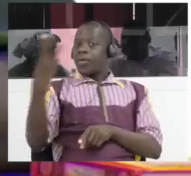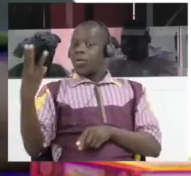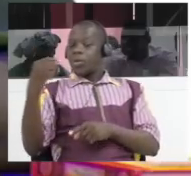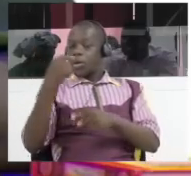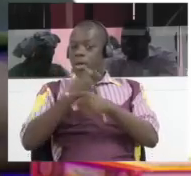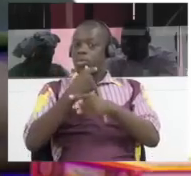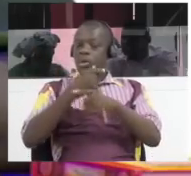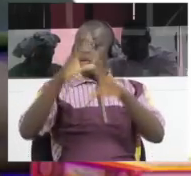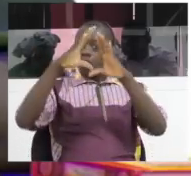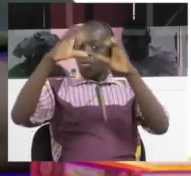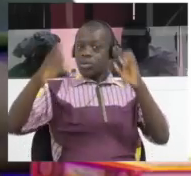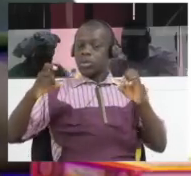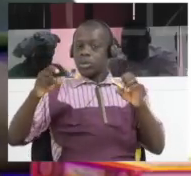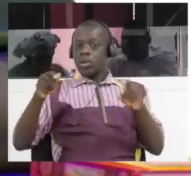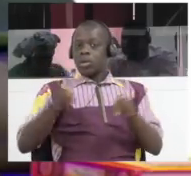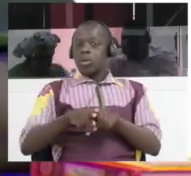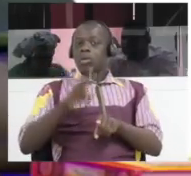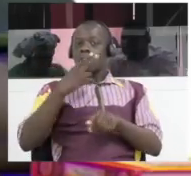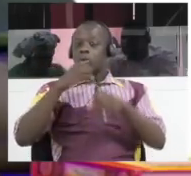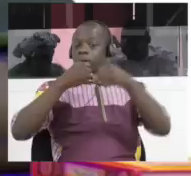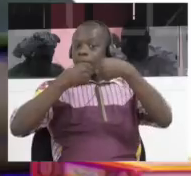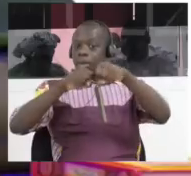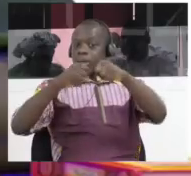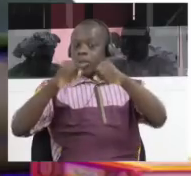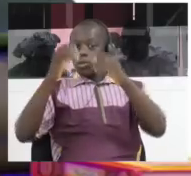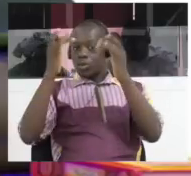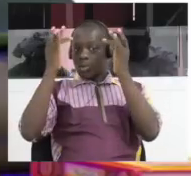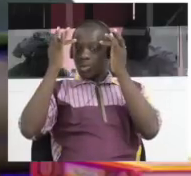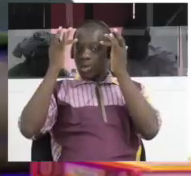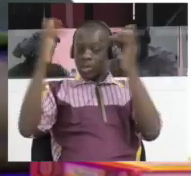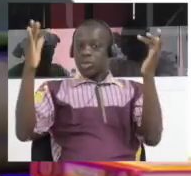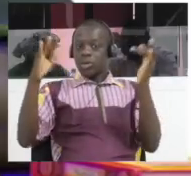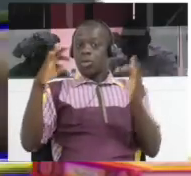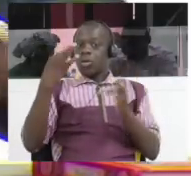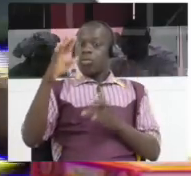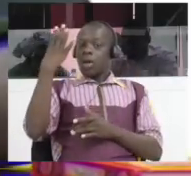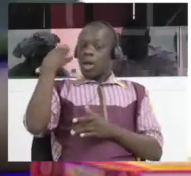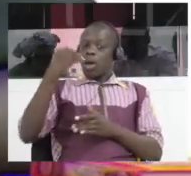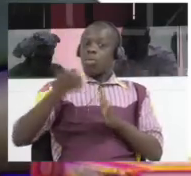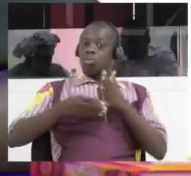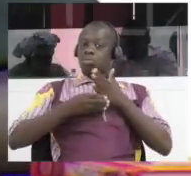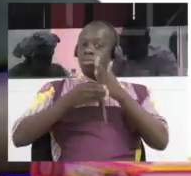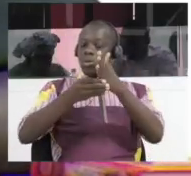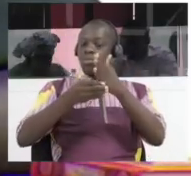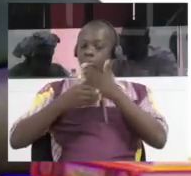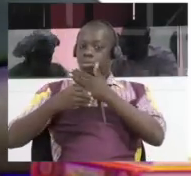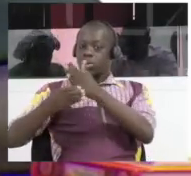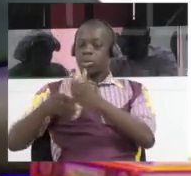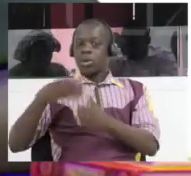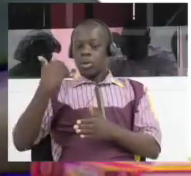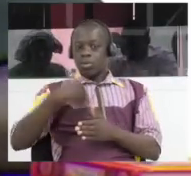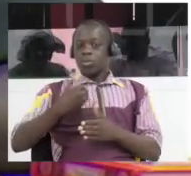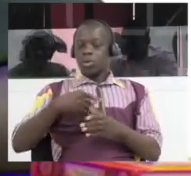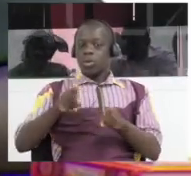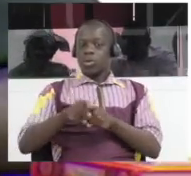Gambian officers who had the practical knowledge of how to command people. And